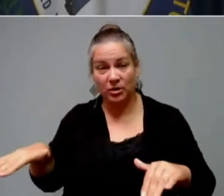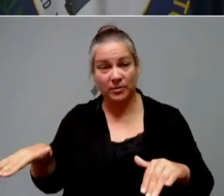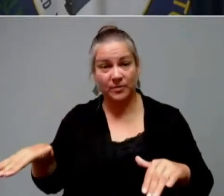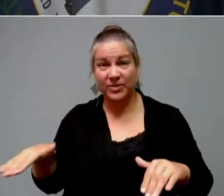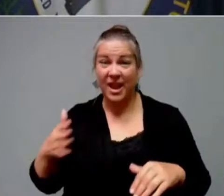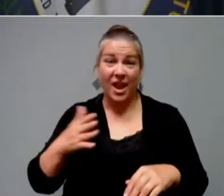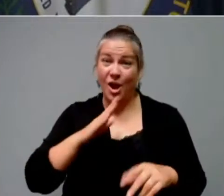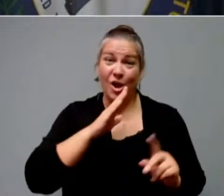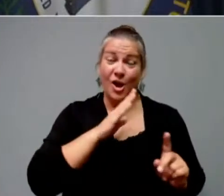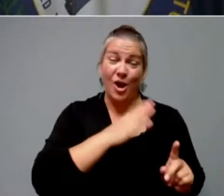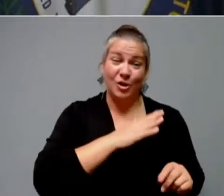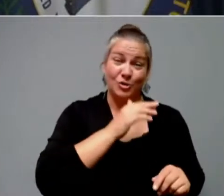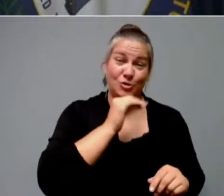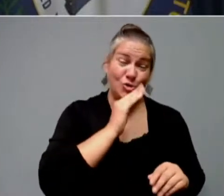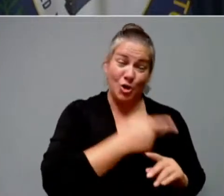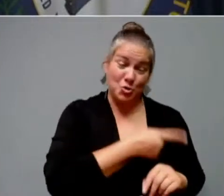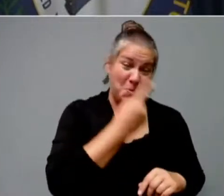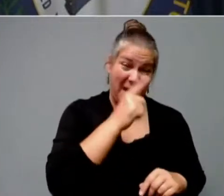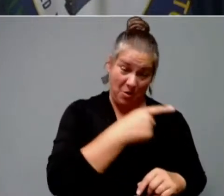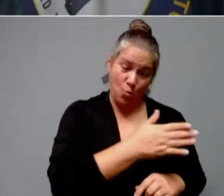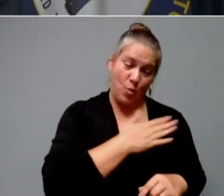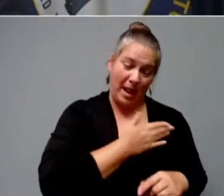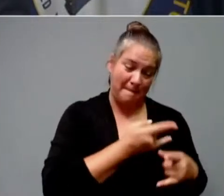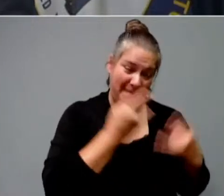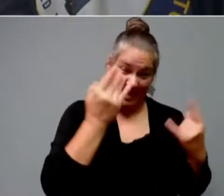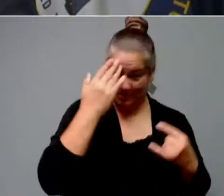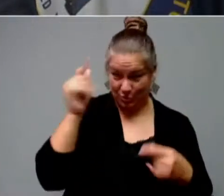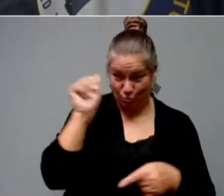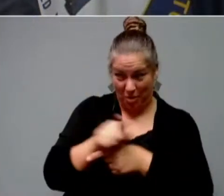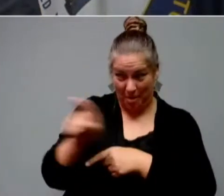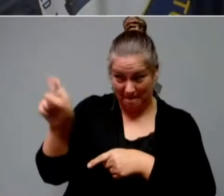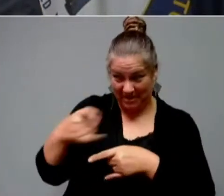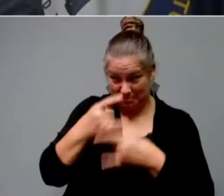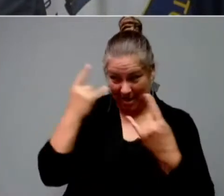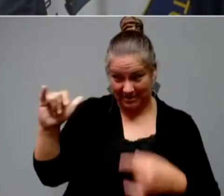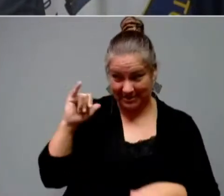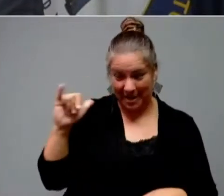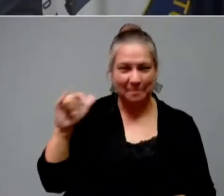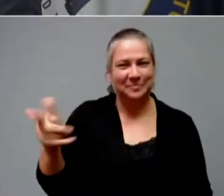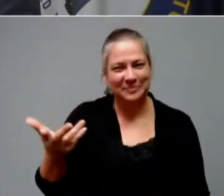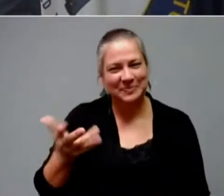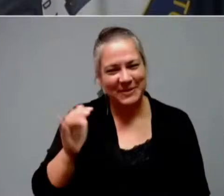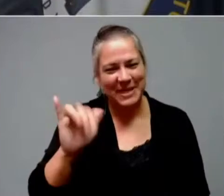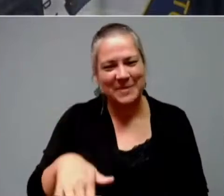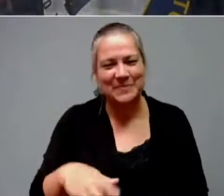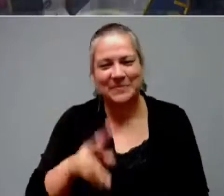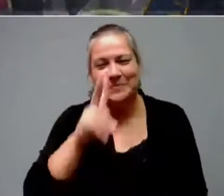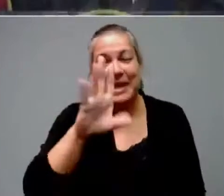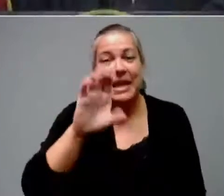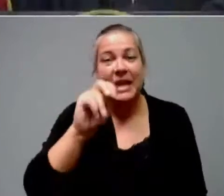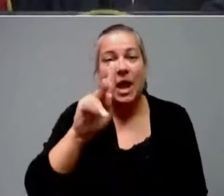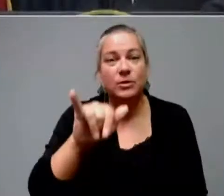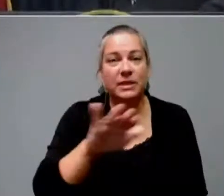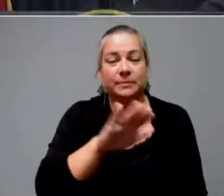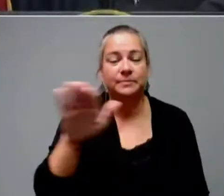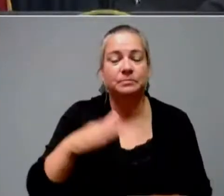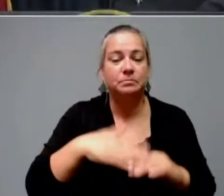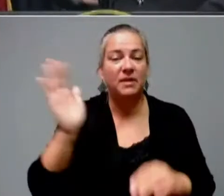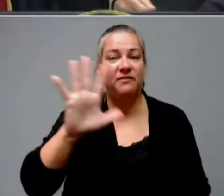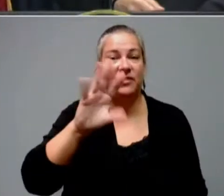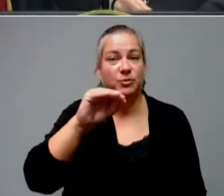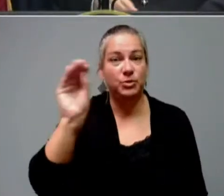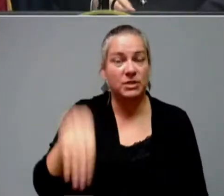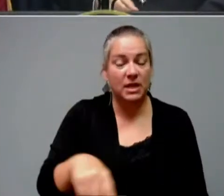to wear his too. Let's look at geographic counties above 50% vaccinated.